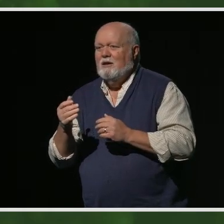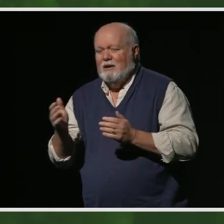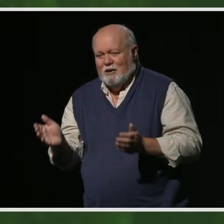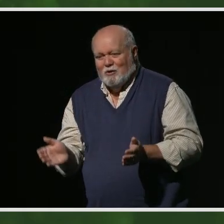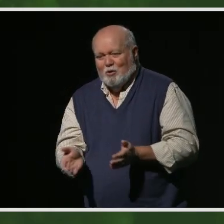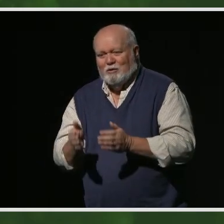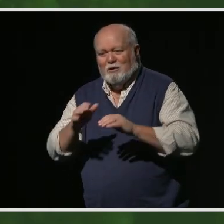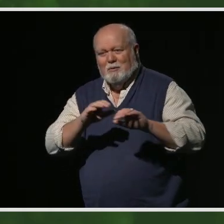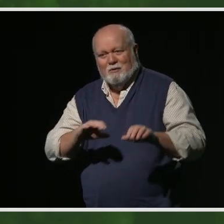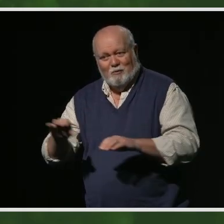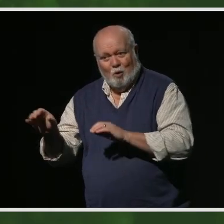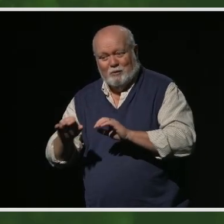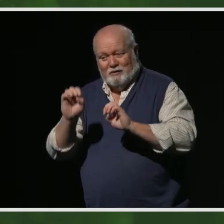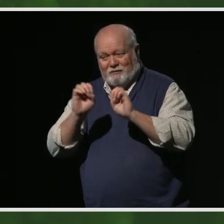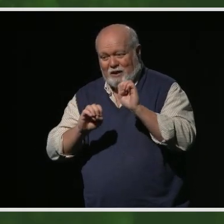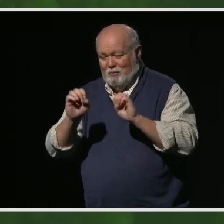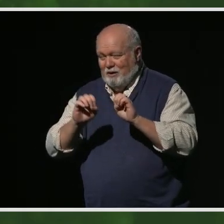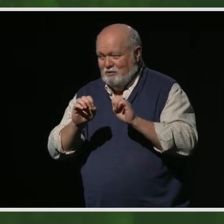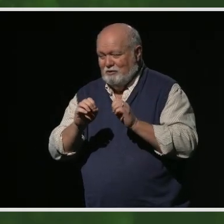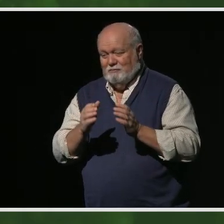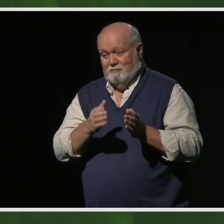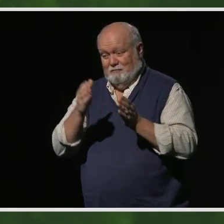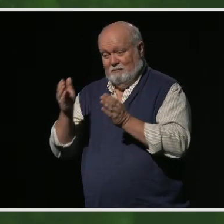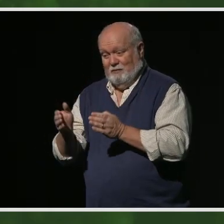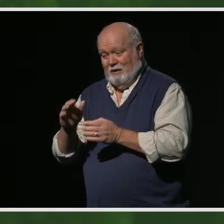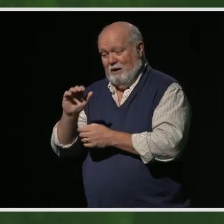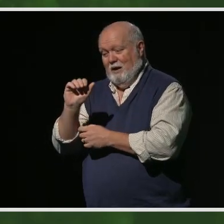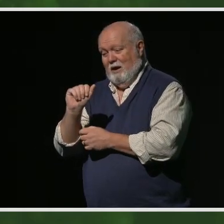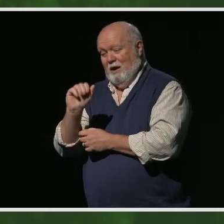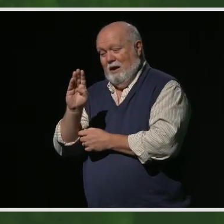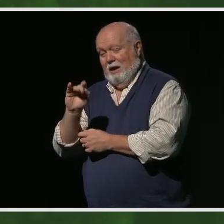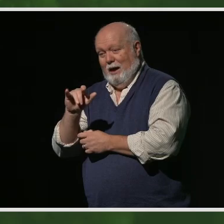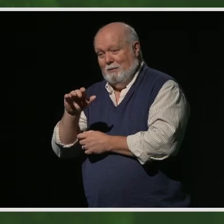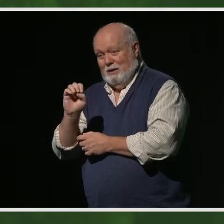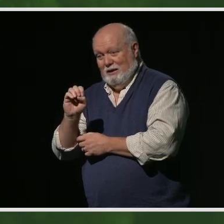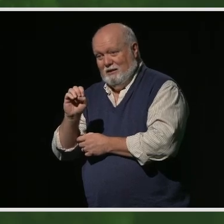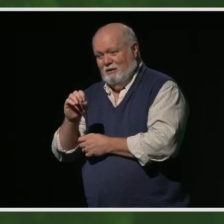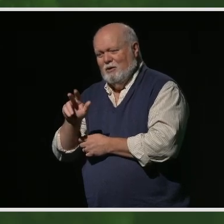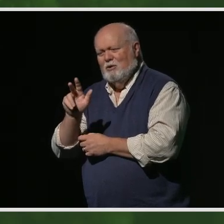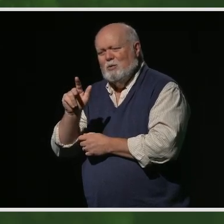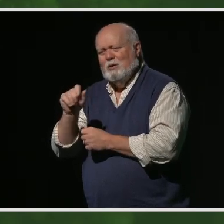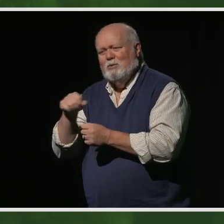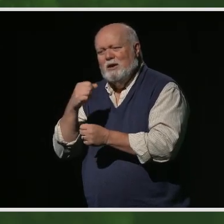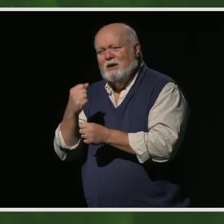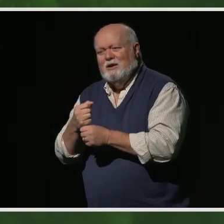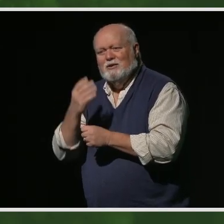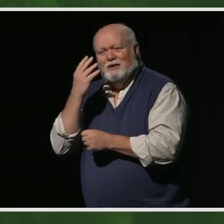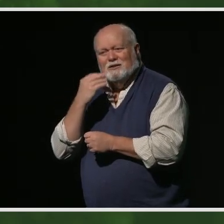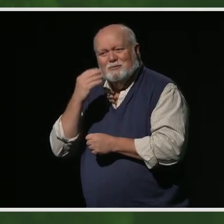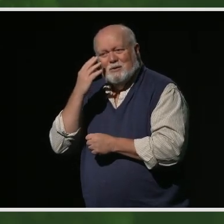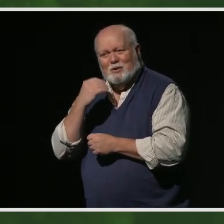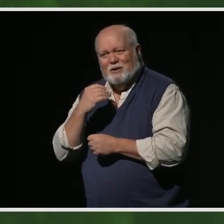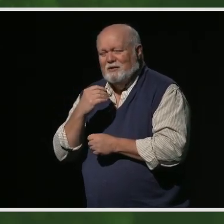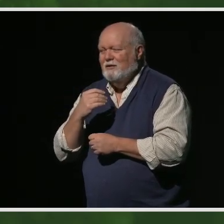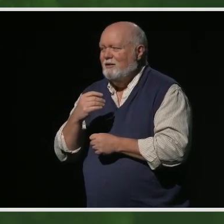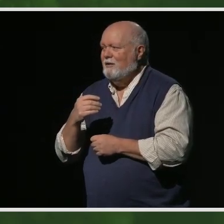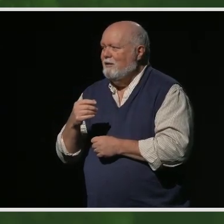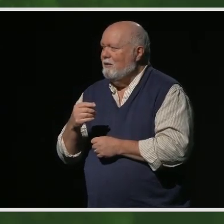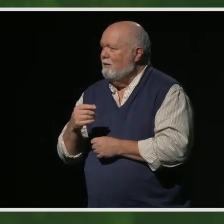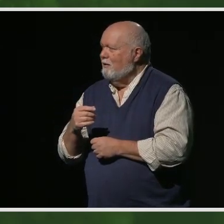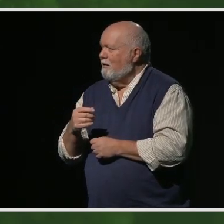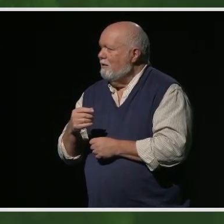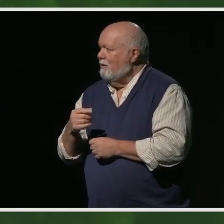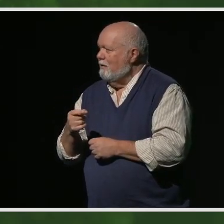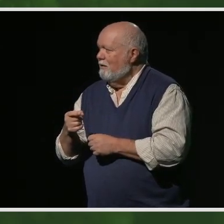validation. Avi, with 22 years of experience in the CPG industry, drives